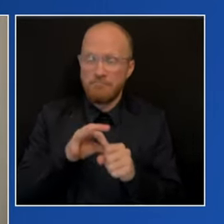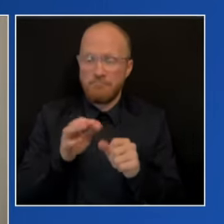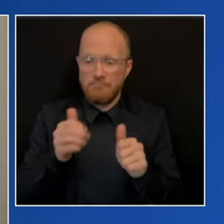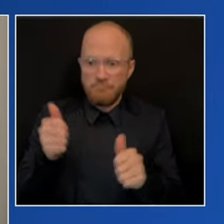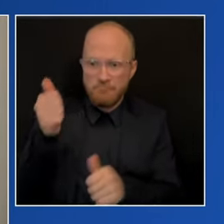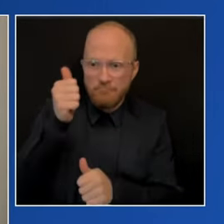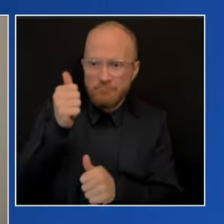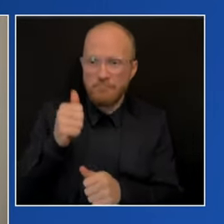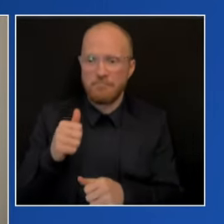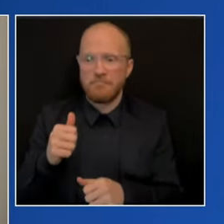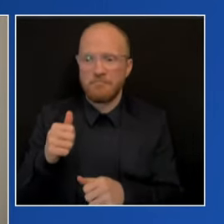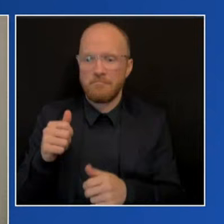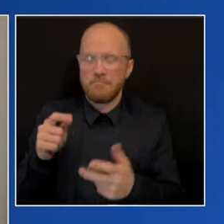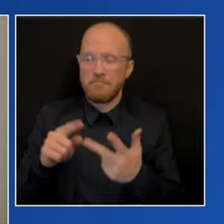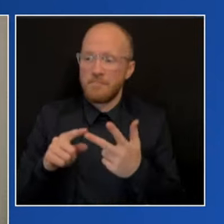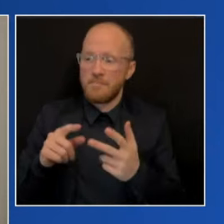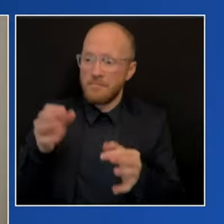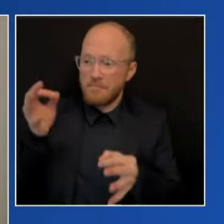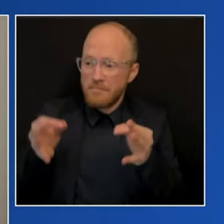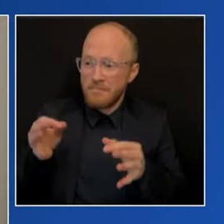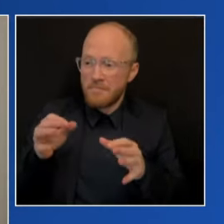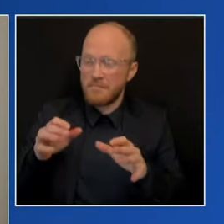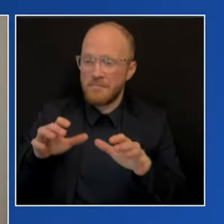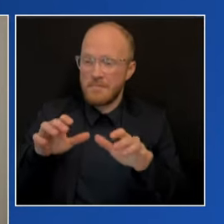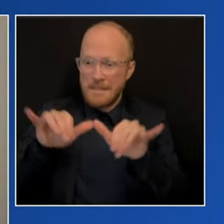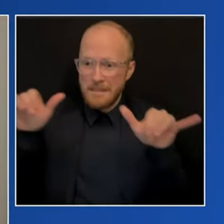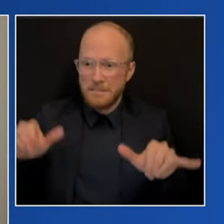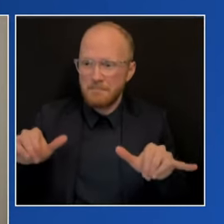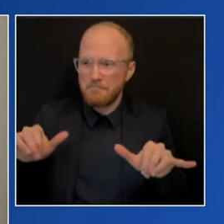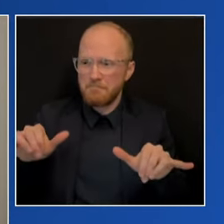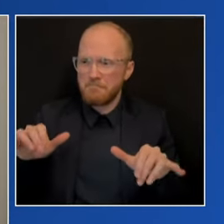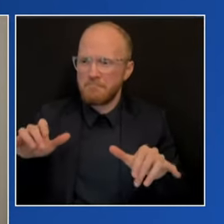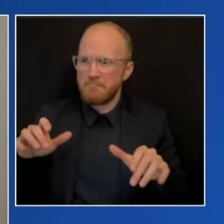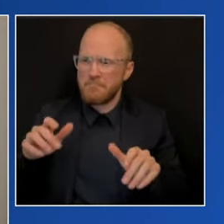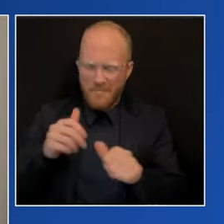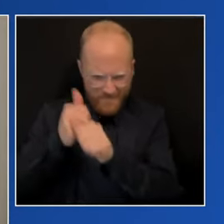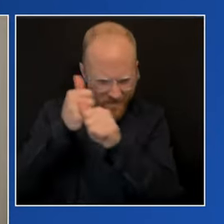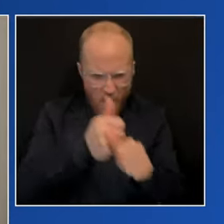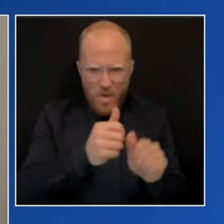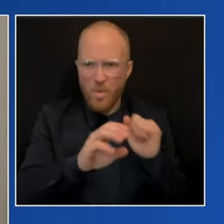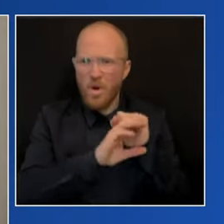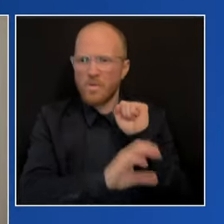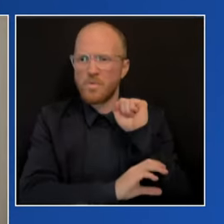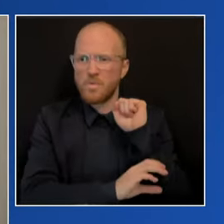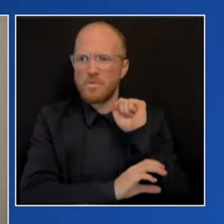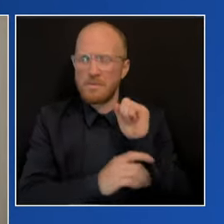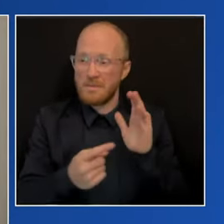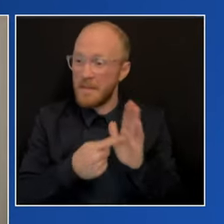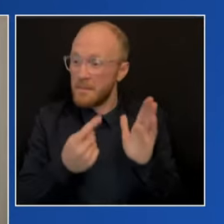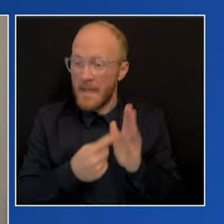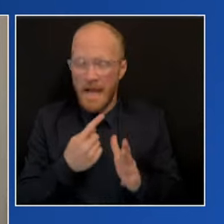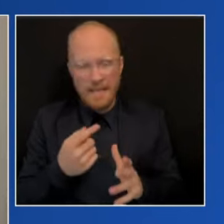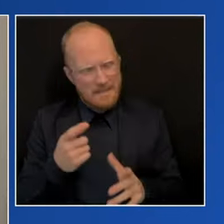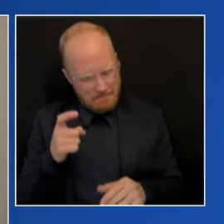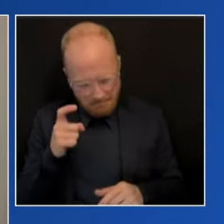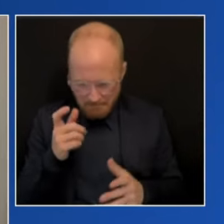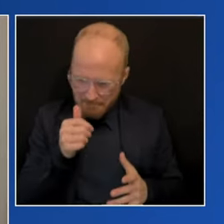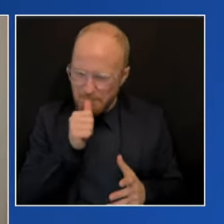and put the Constitution first, and sometimes at their peril, at their peril.